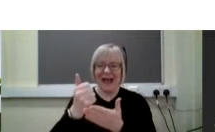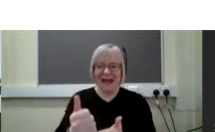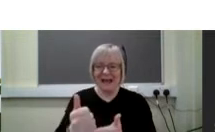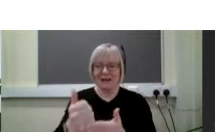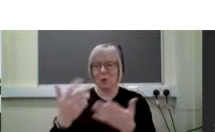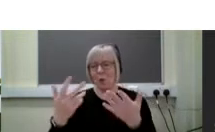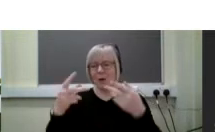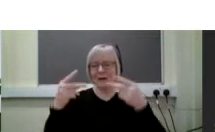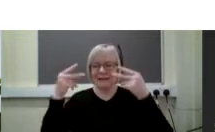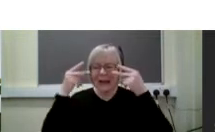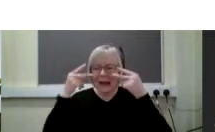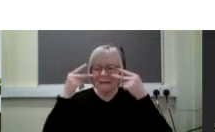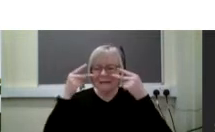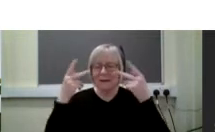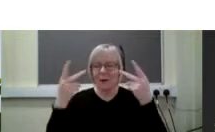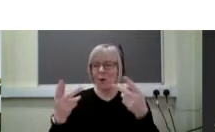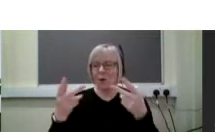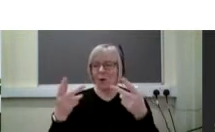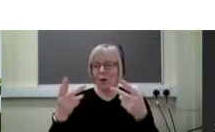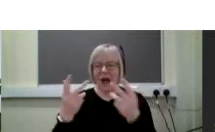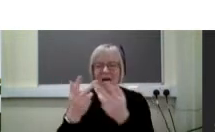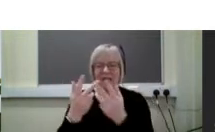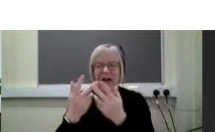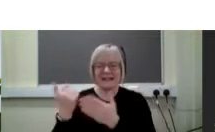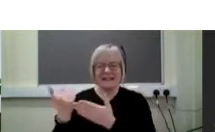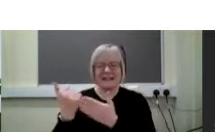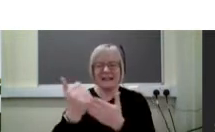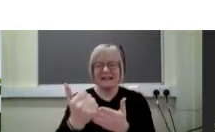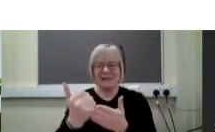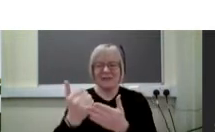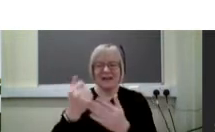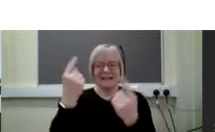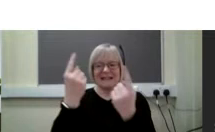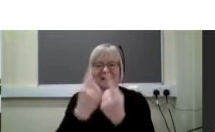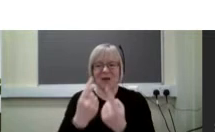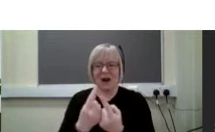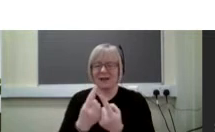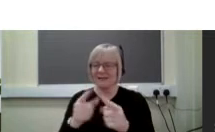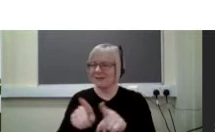all sorts of assistive devices, wheelchairs, and so on.